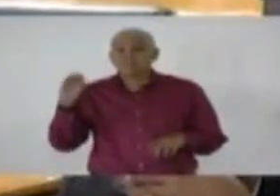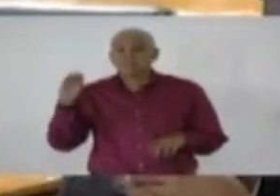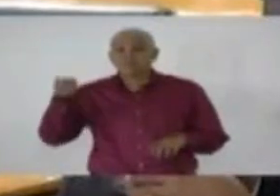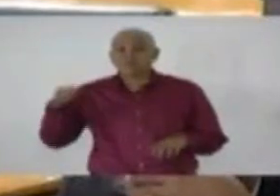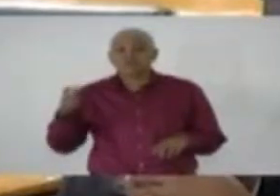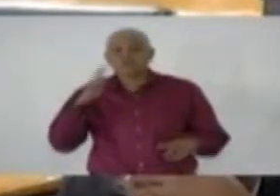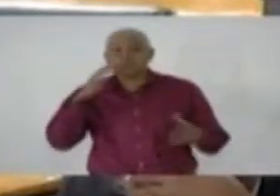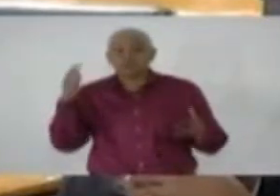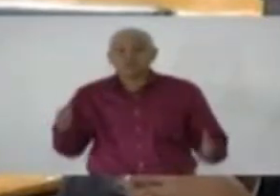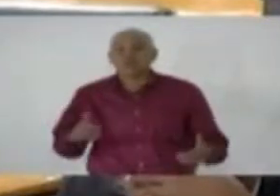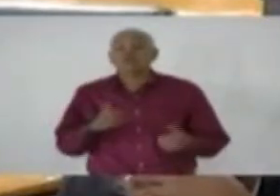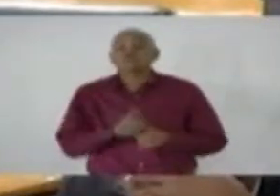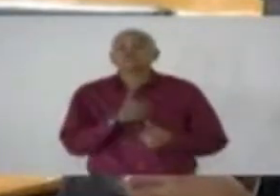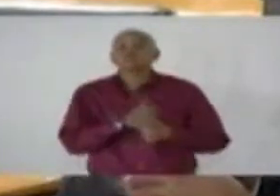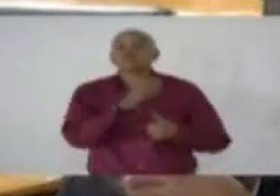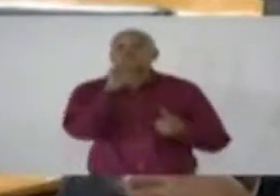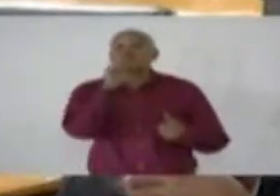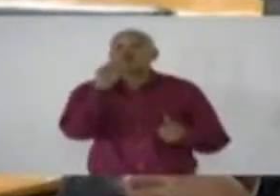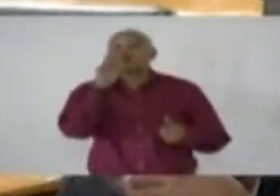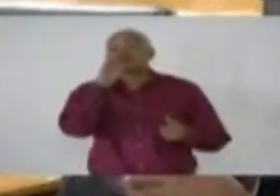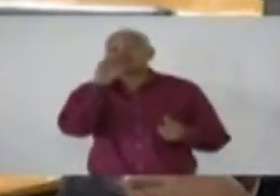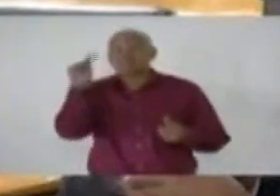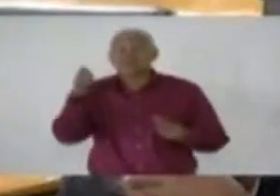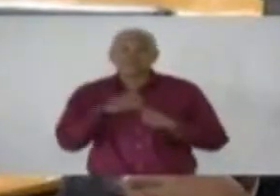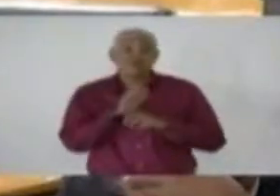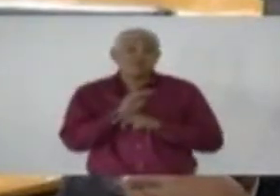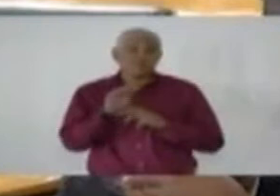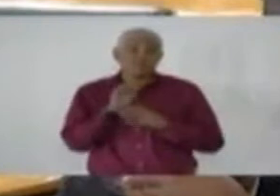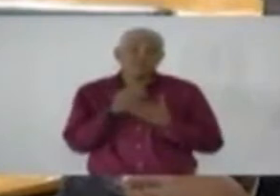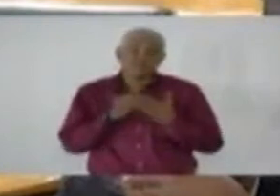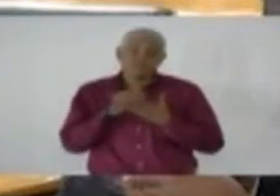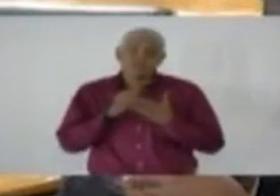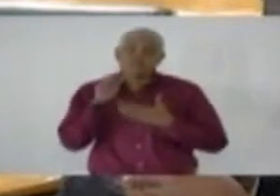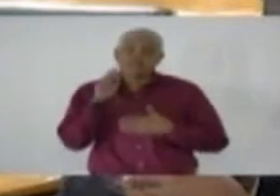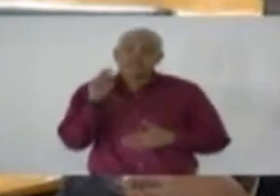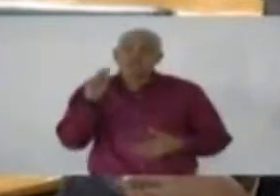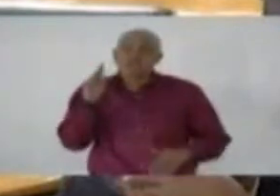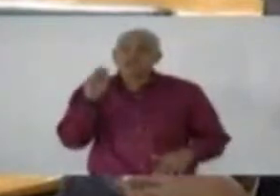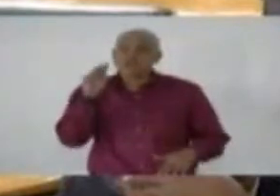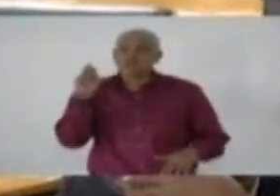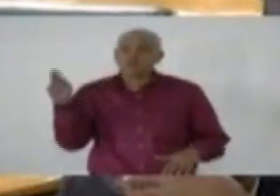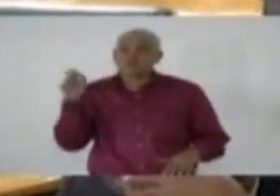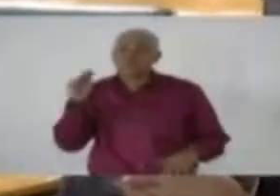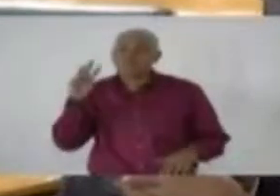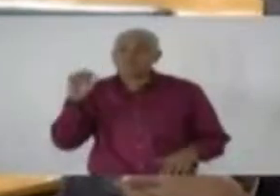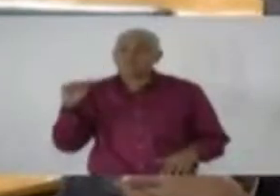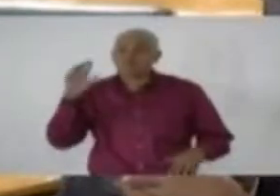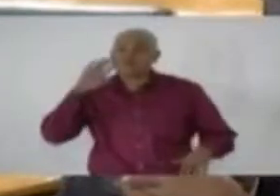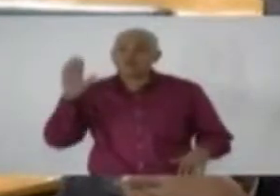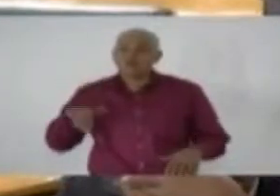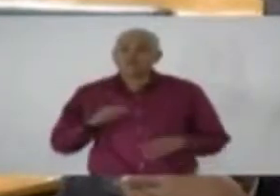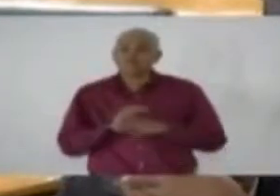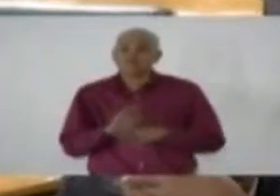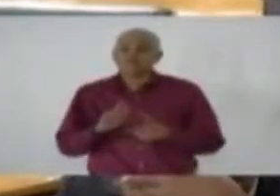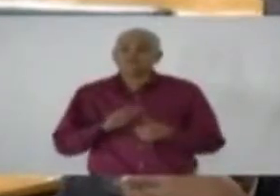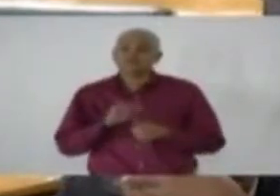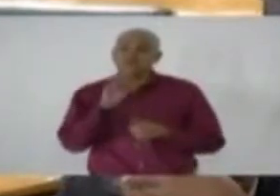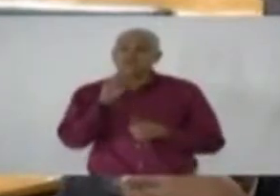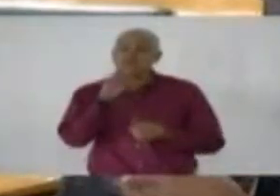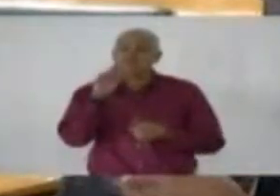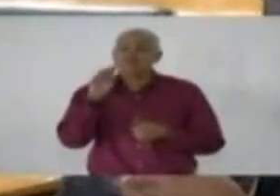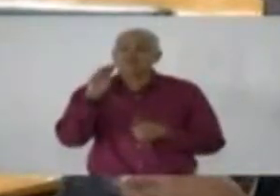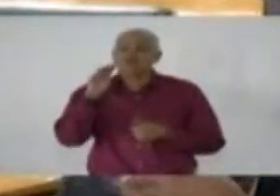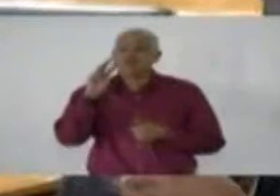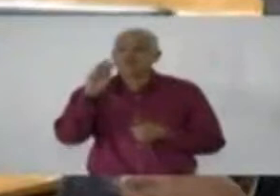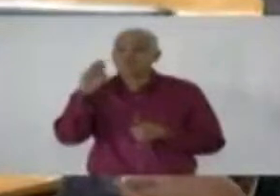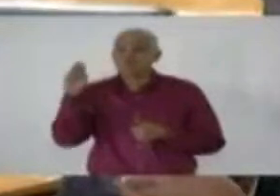Andre Bennett from Ministry of Finance, Mr. Varden Downer from NWA, Ministers Everett Warmington, McKenzie,